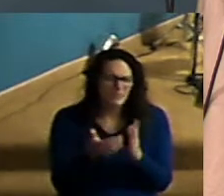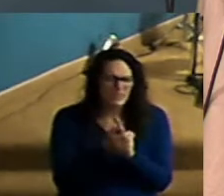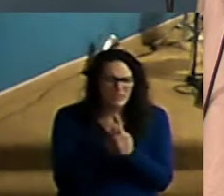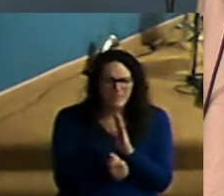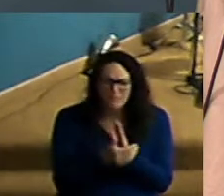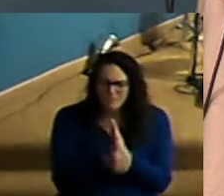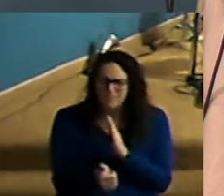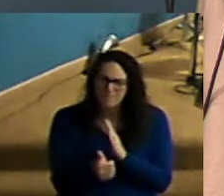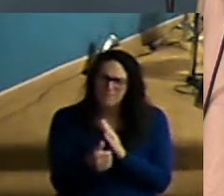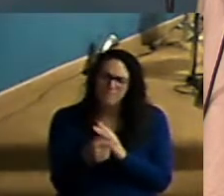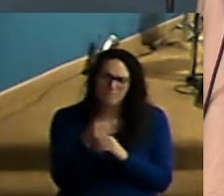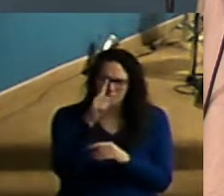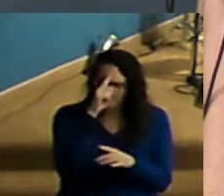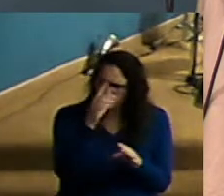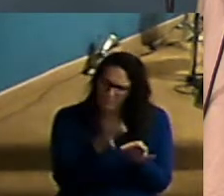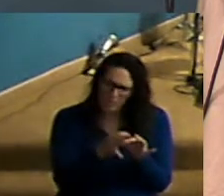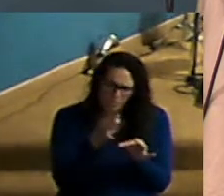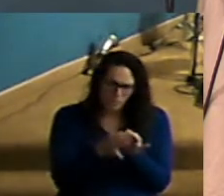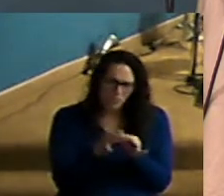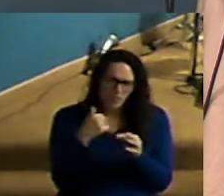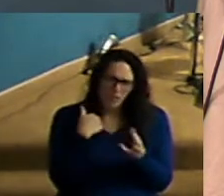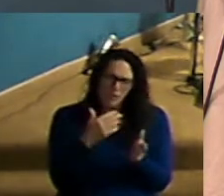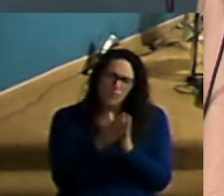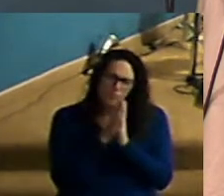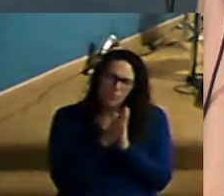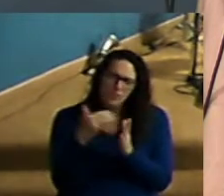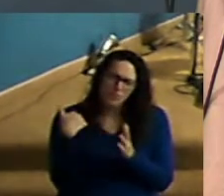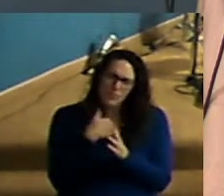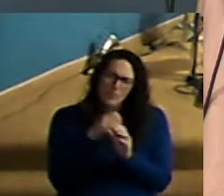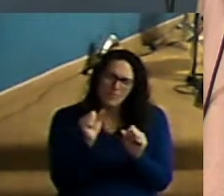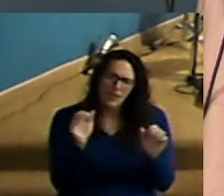faithful. And I pray that we can embrace those